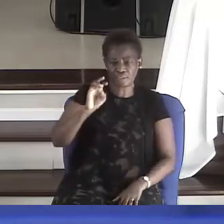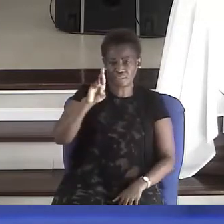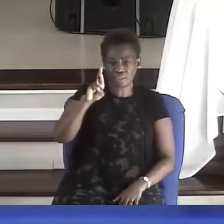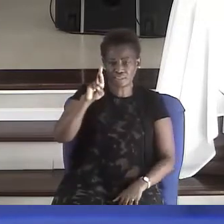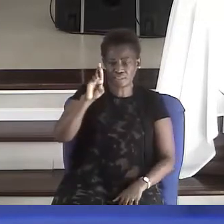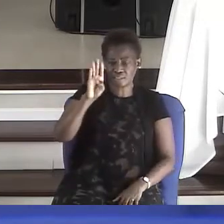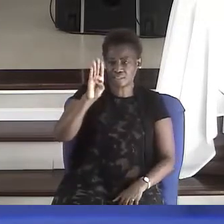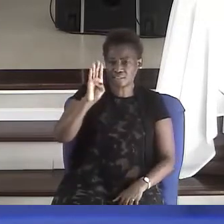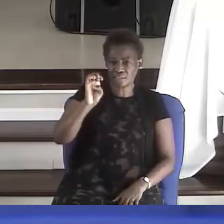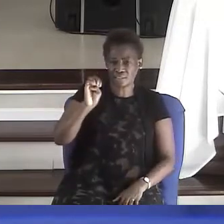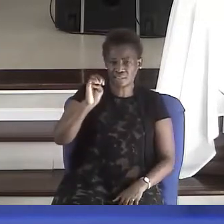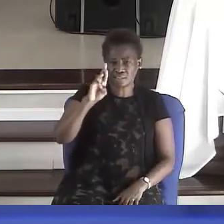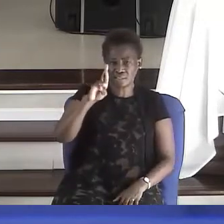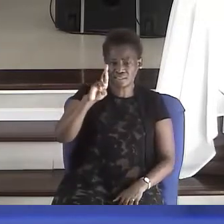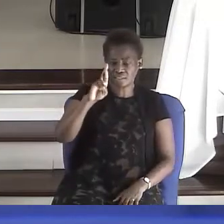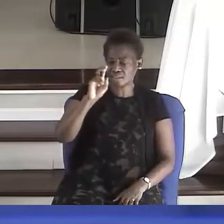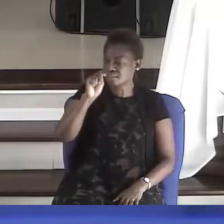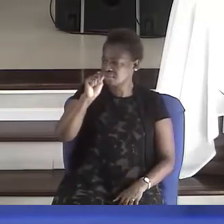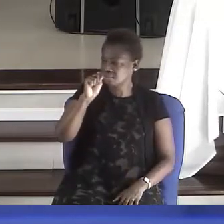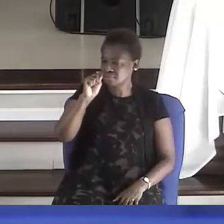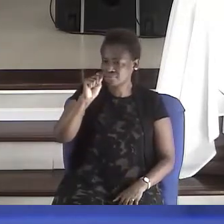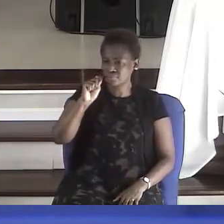clashes that we have again.